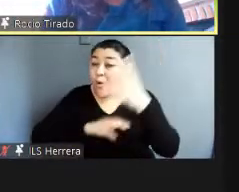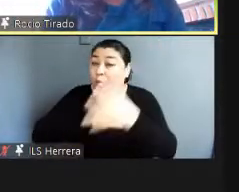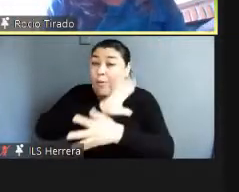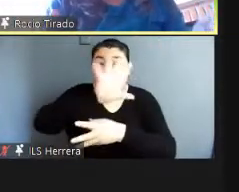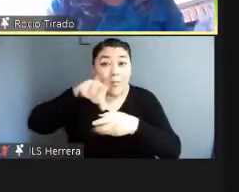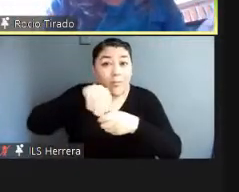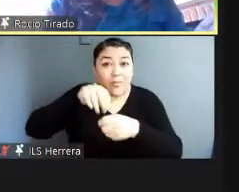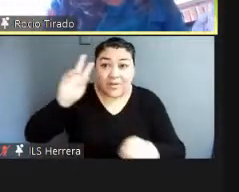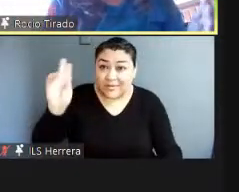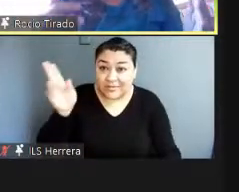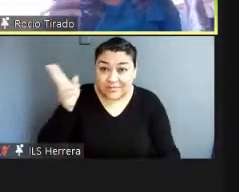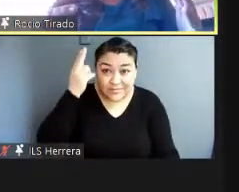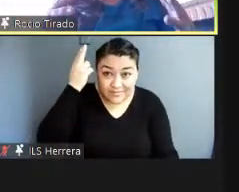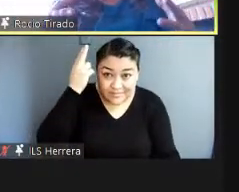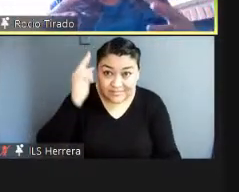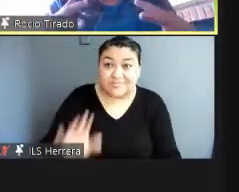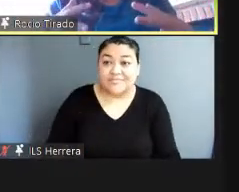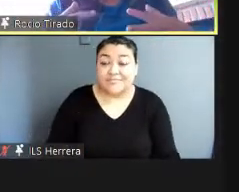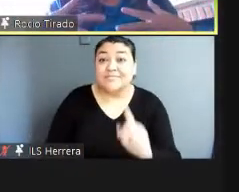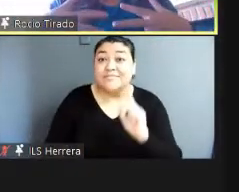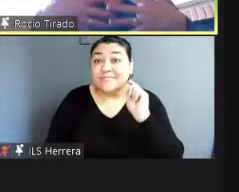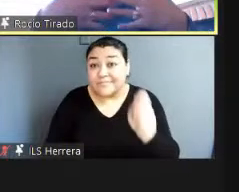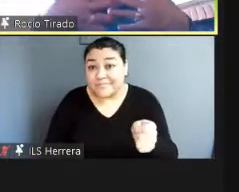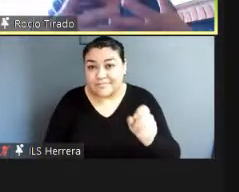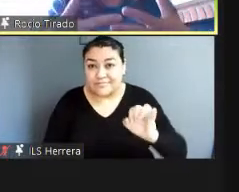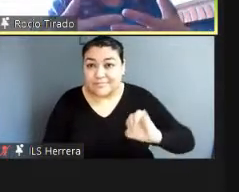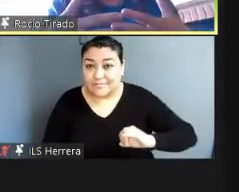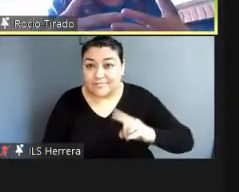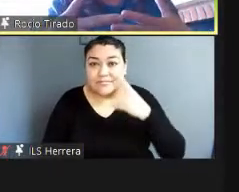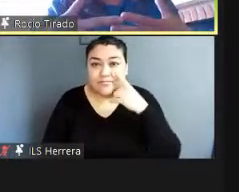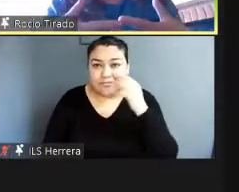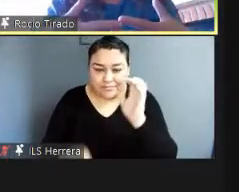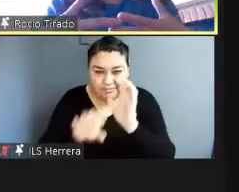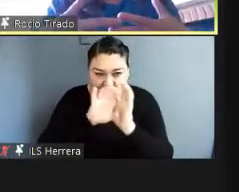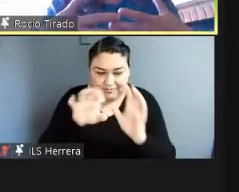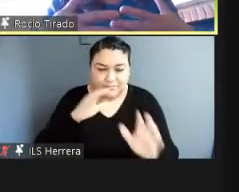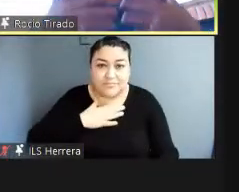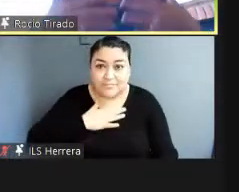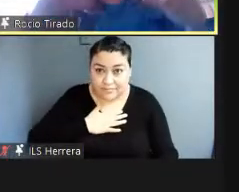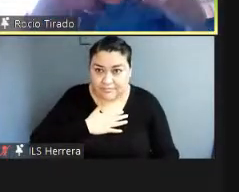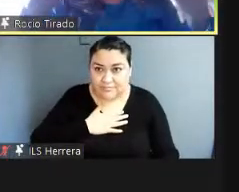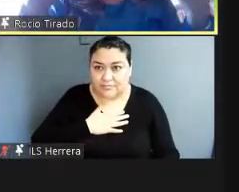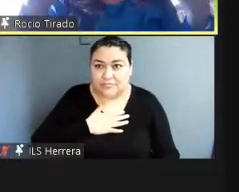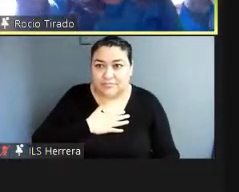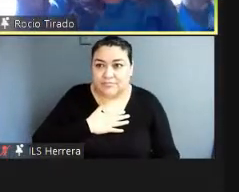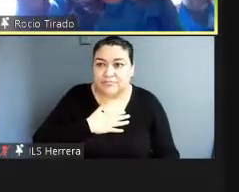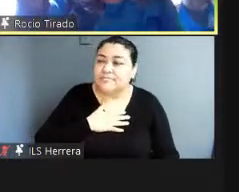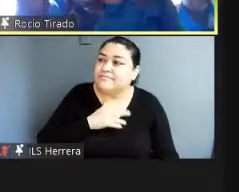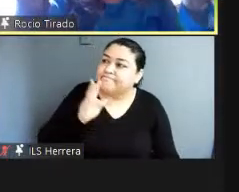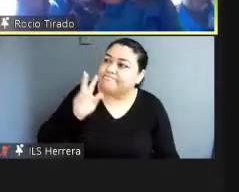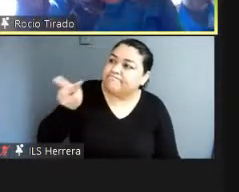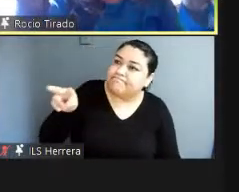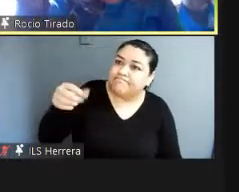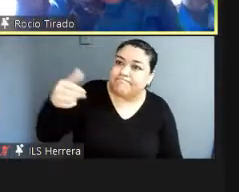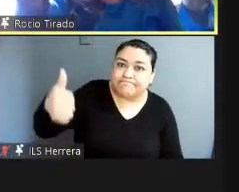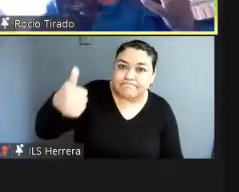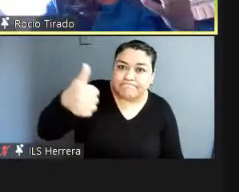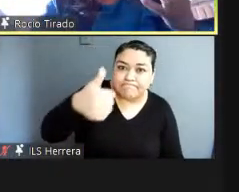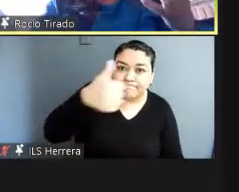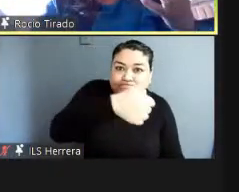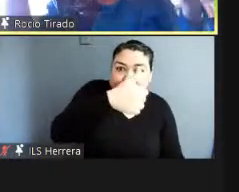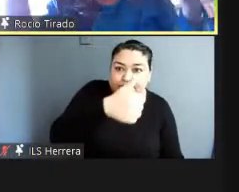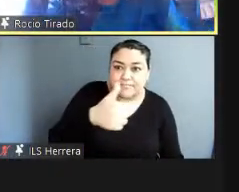of the medical school. What the interesting part of this is that we were able to understand that